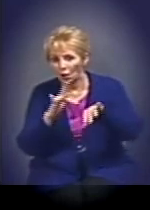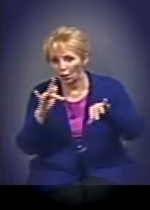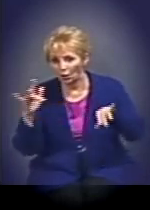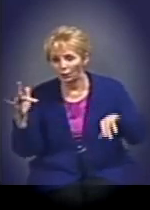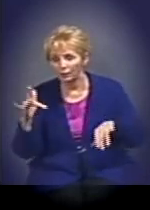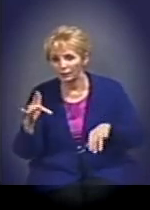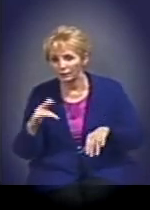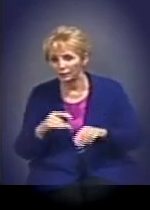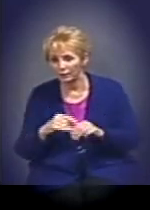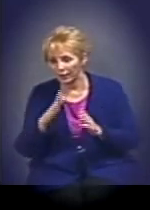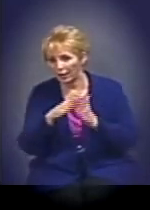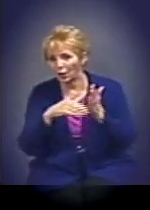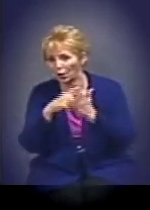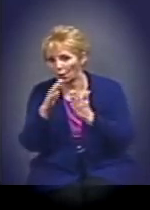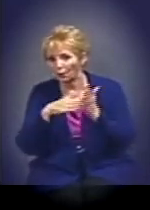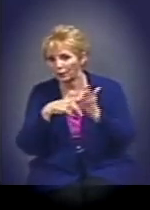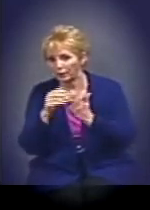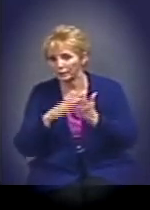And